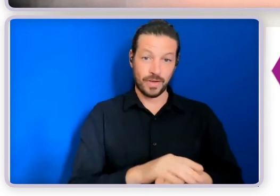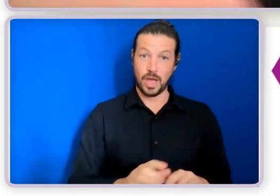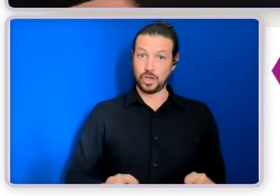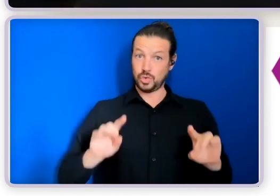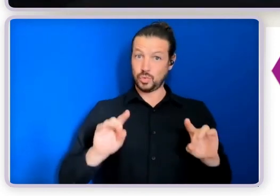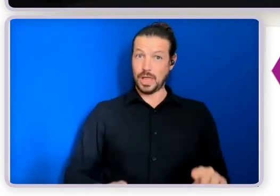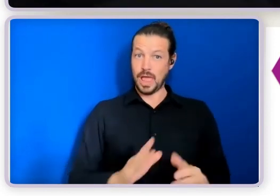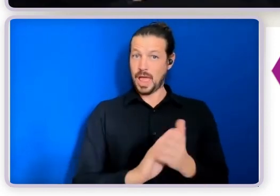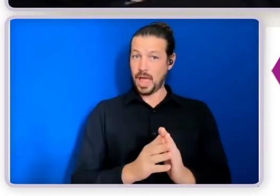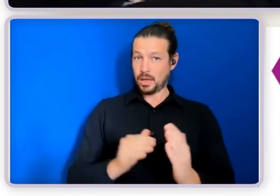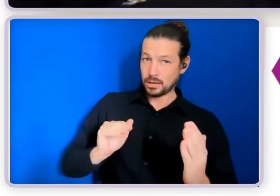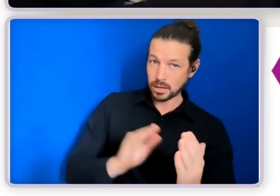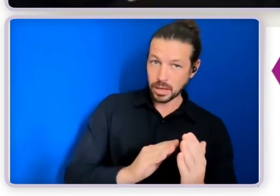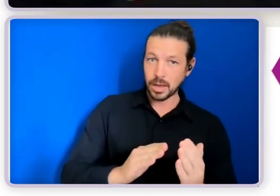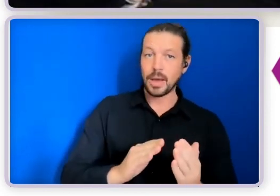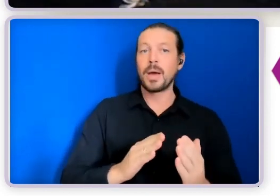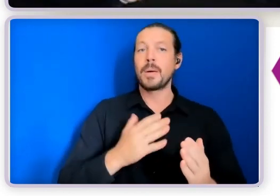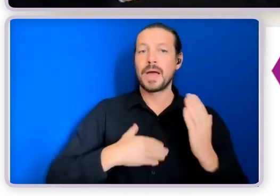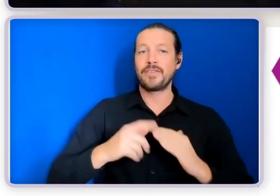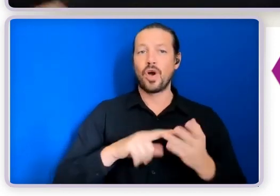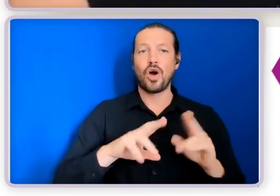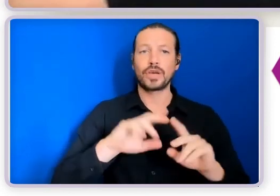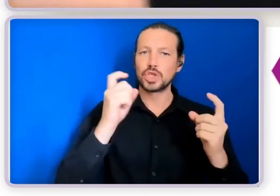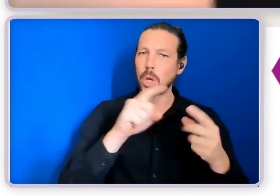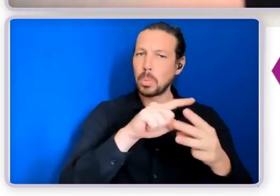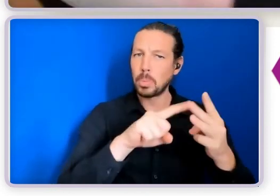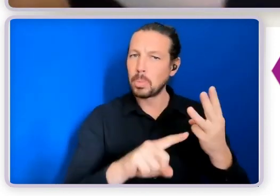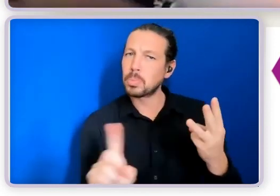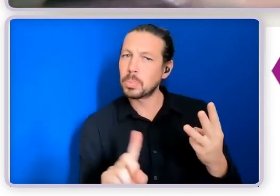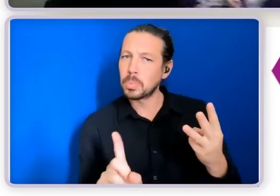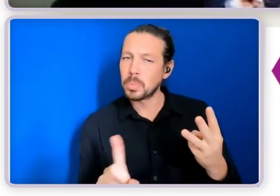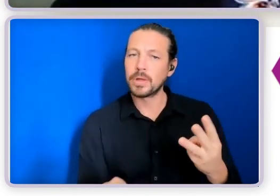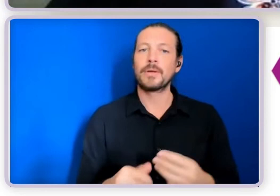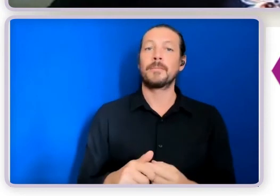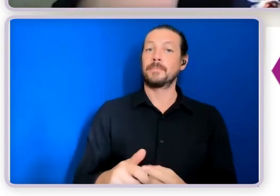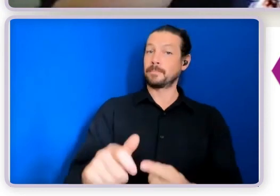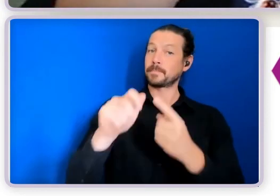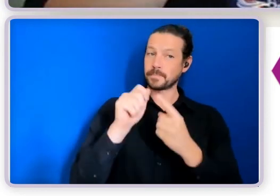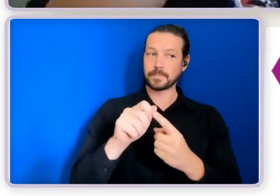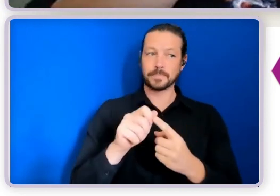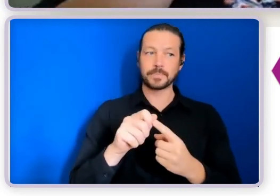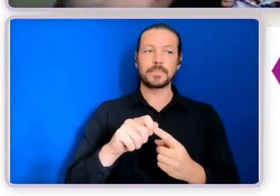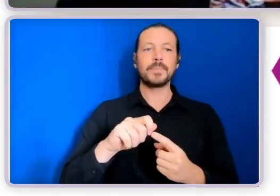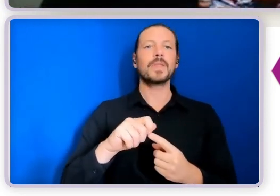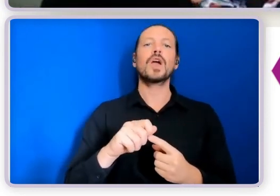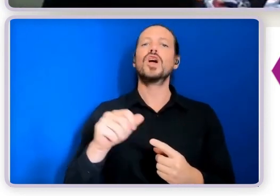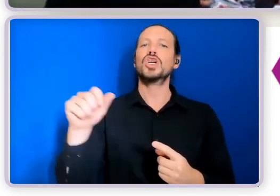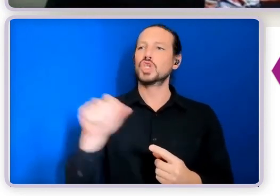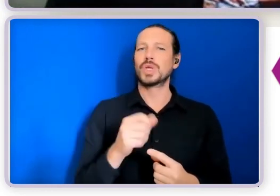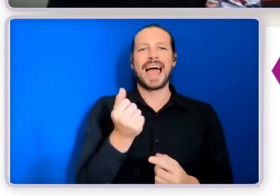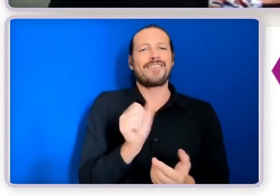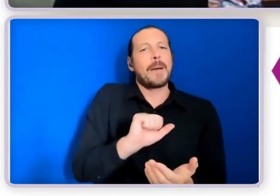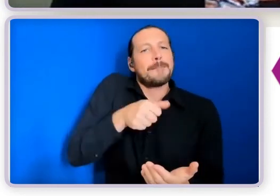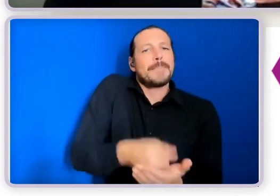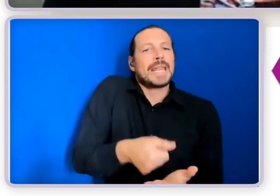be? The first thing would be that I would nominate a minimum qualification for persons